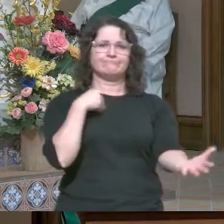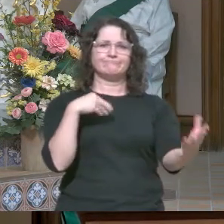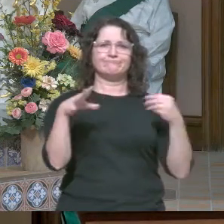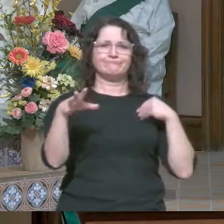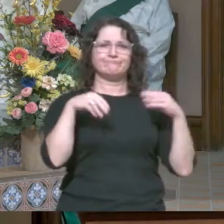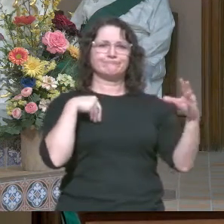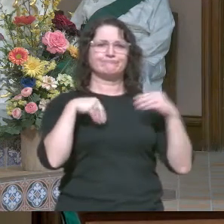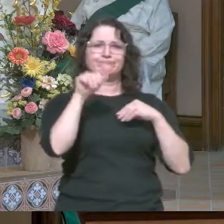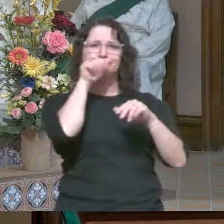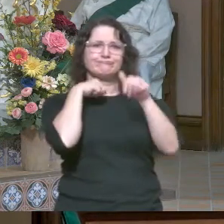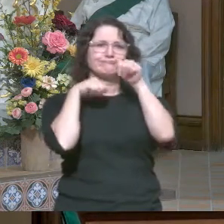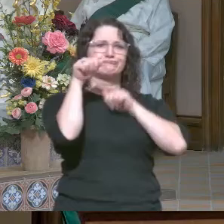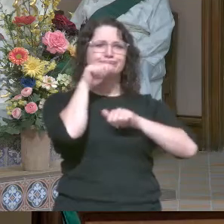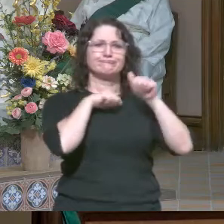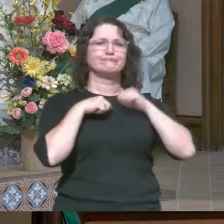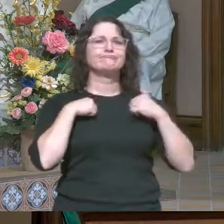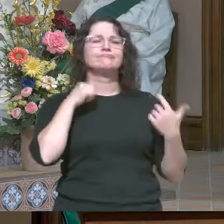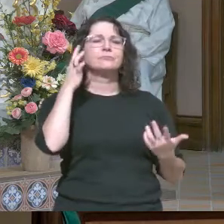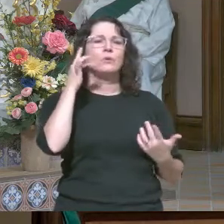The Lord God is my help.